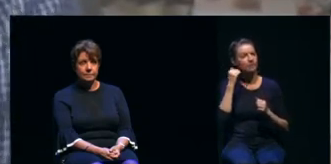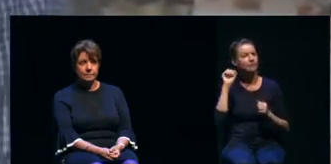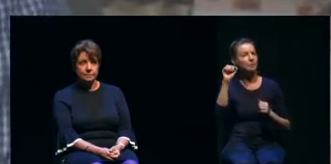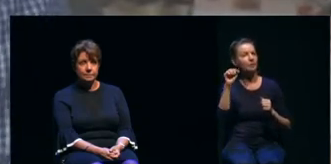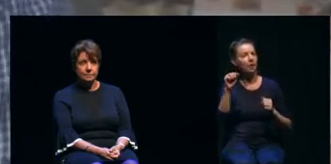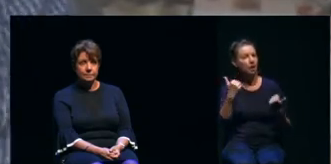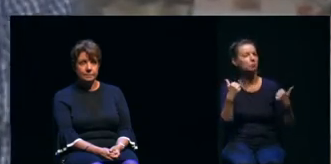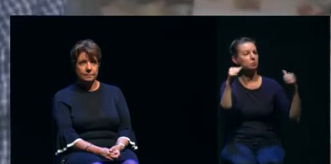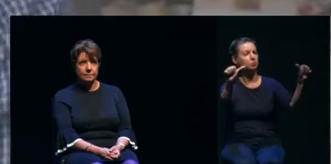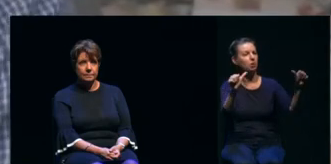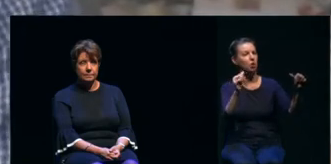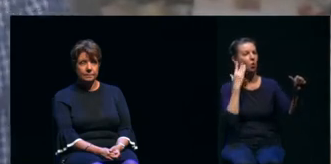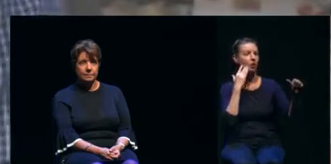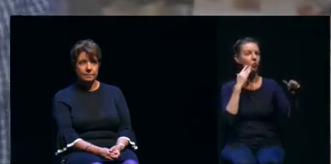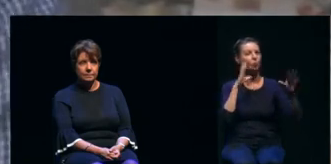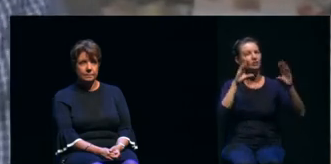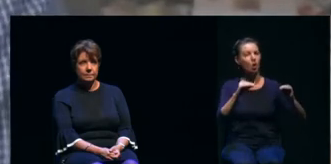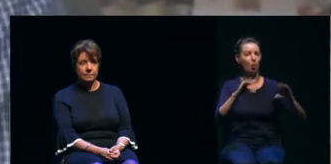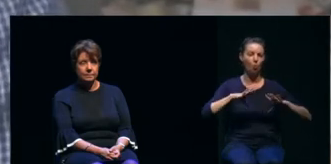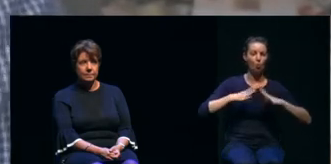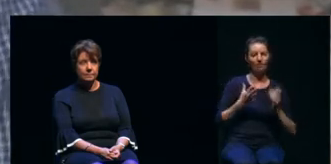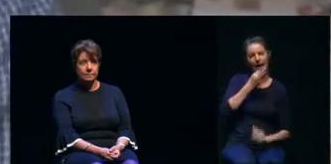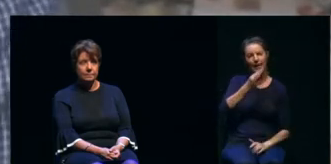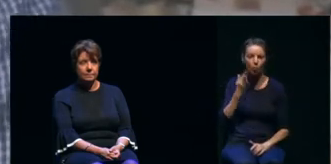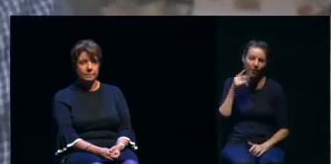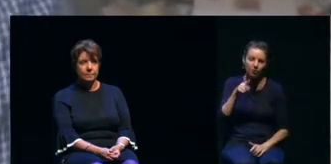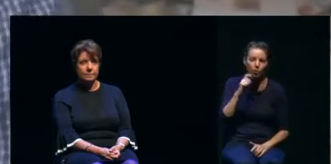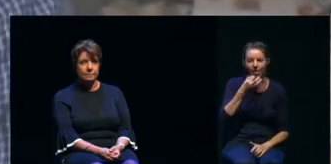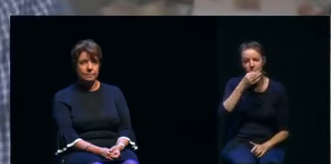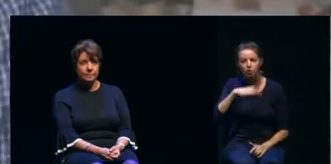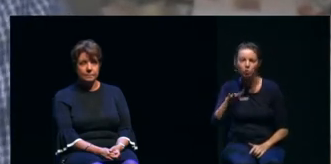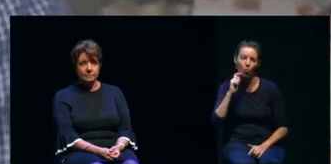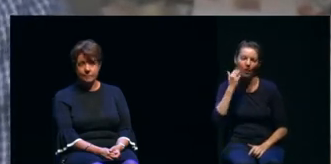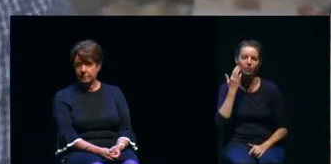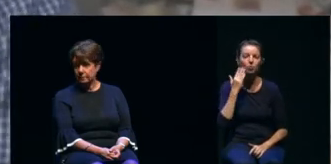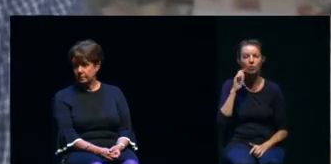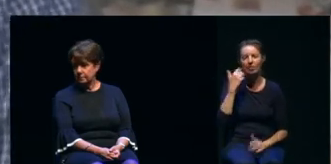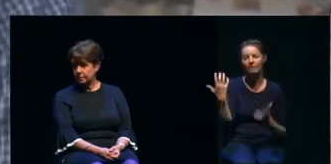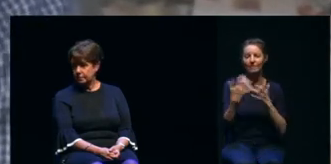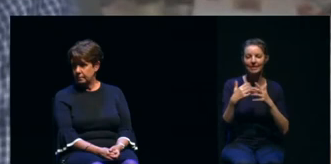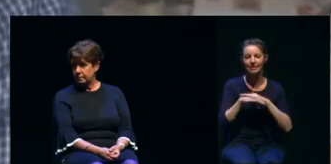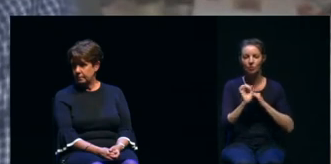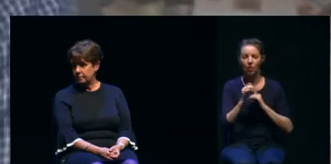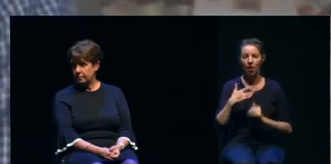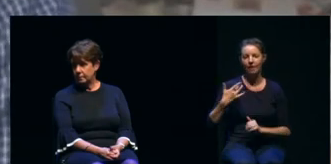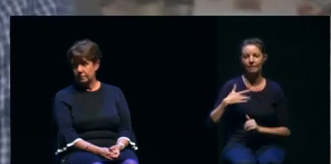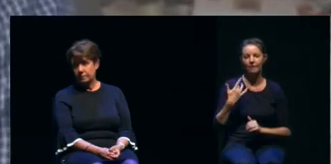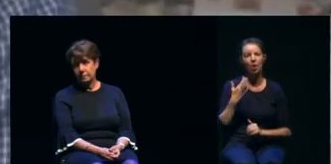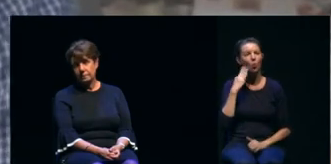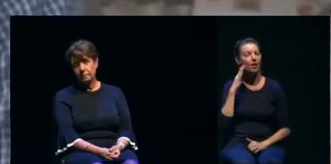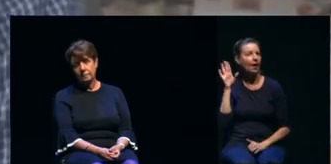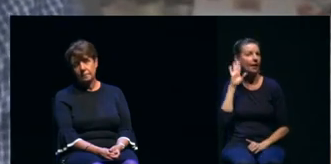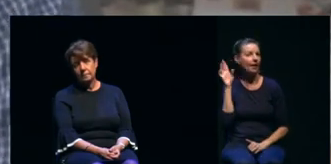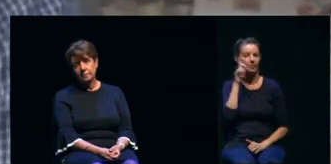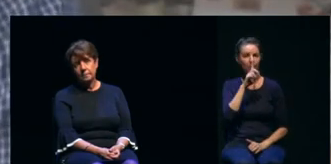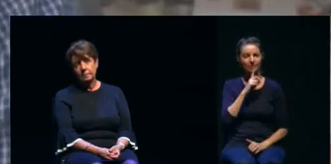asking women, when are you going to have children? When are you going to have children? When are you going to fit this into your life? When are you going to have children? Because whenever I hear people saying that to